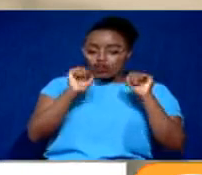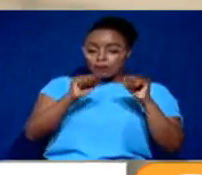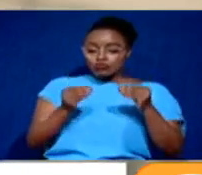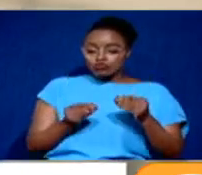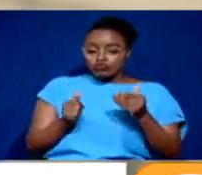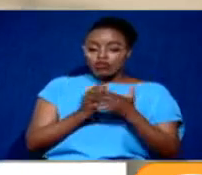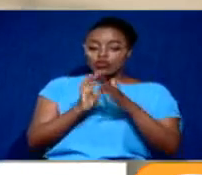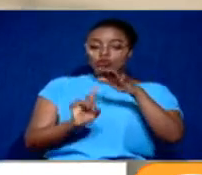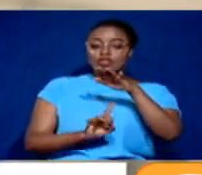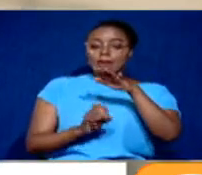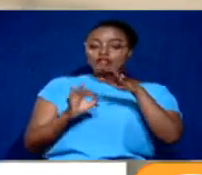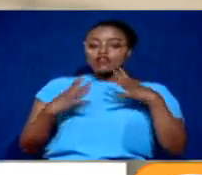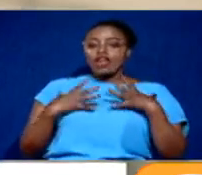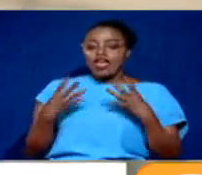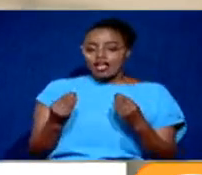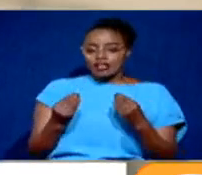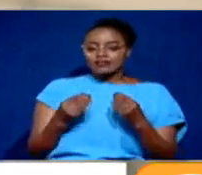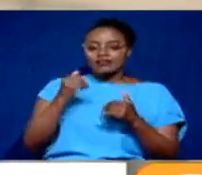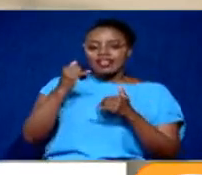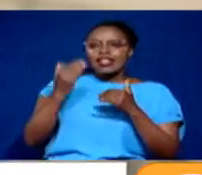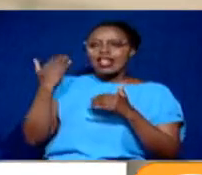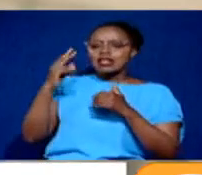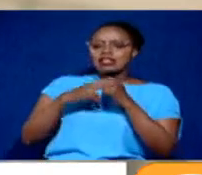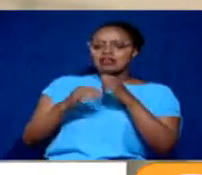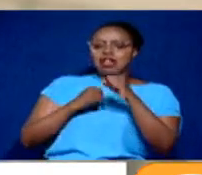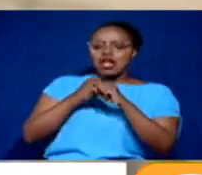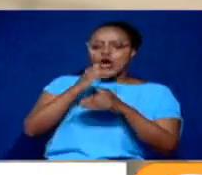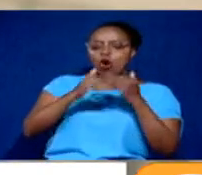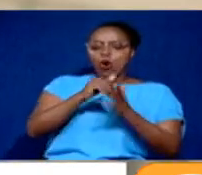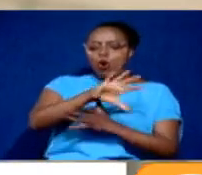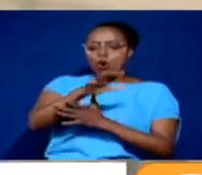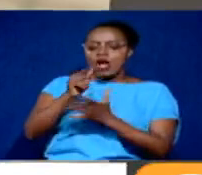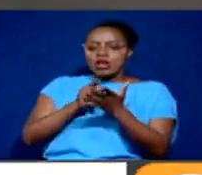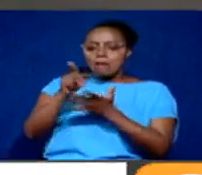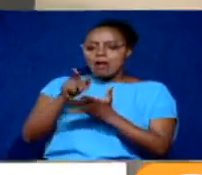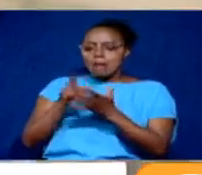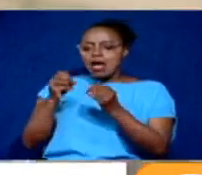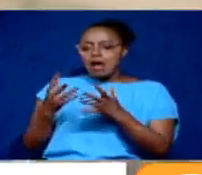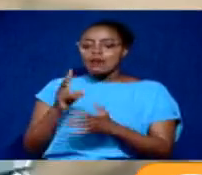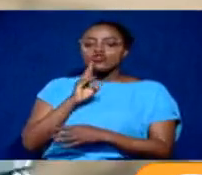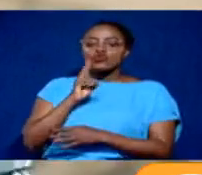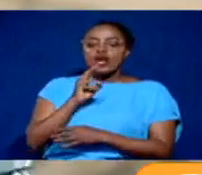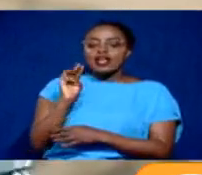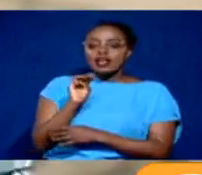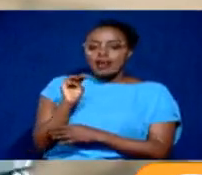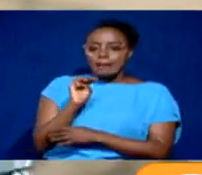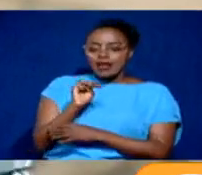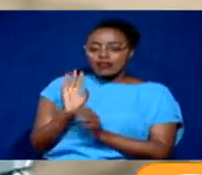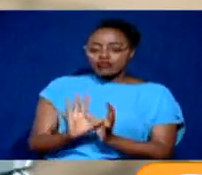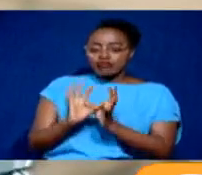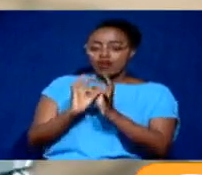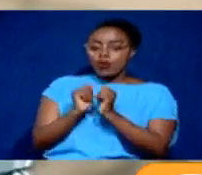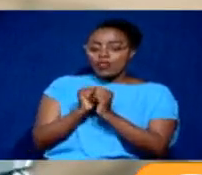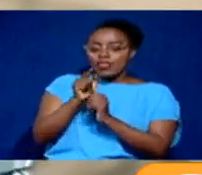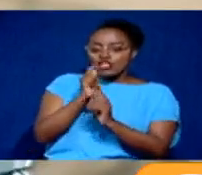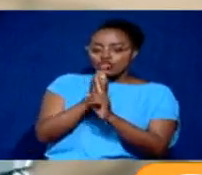addressed by the Ministry of Health. For the last 7 years, all counties have been paying 200 million shillings, regardless of